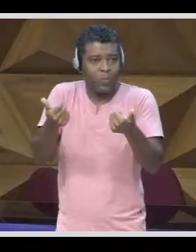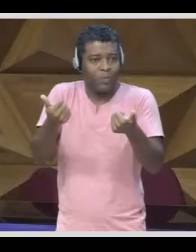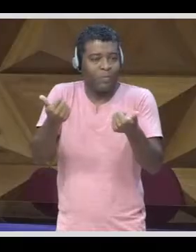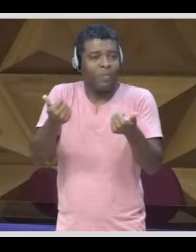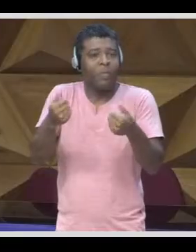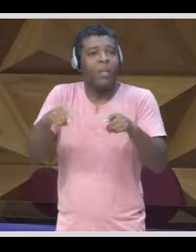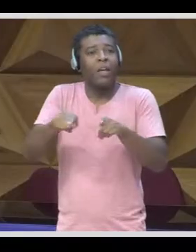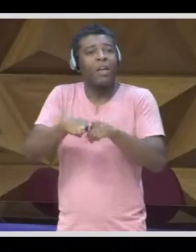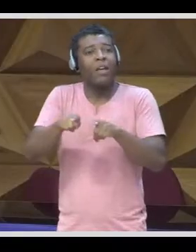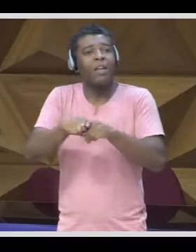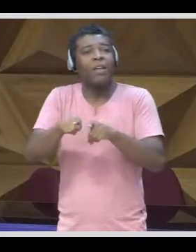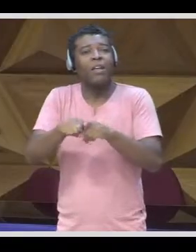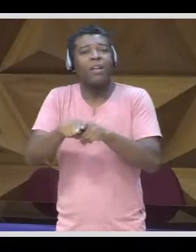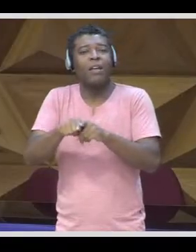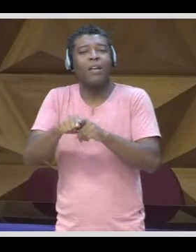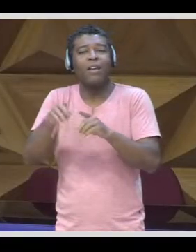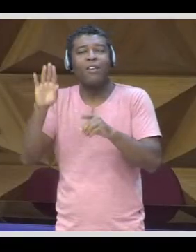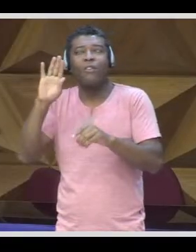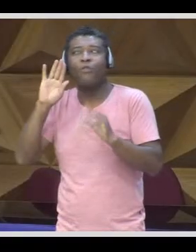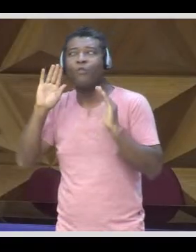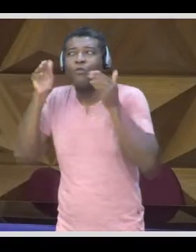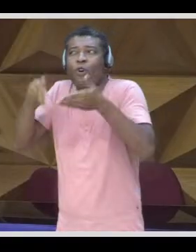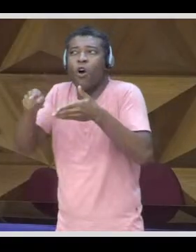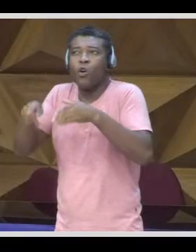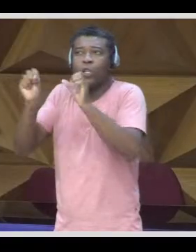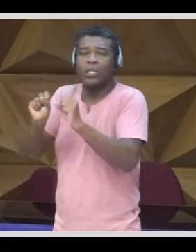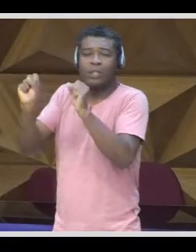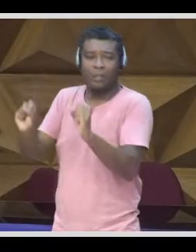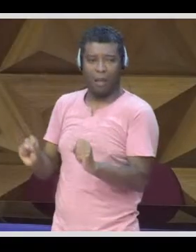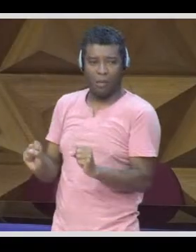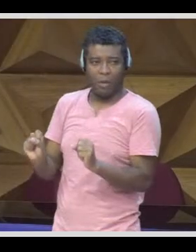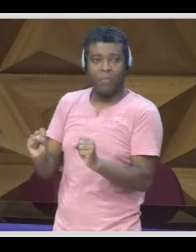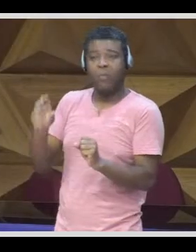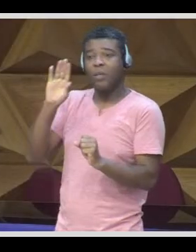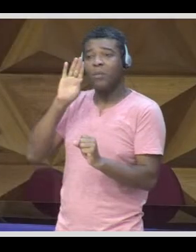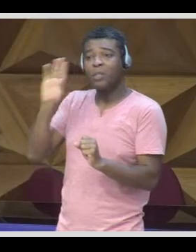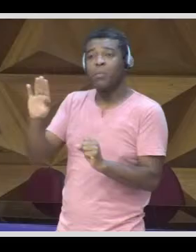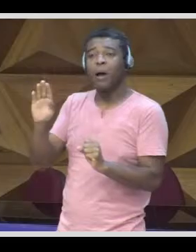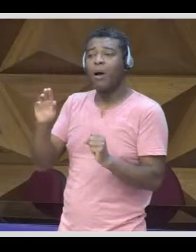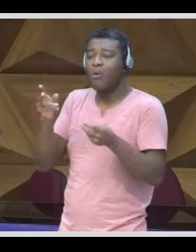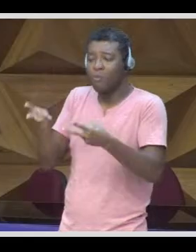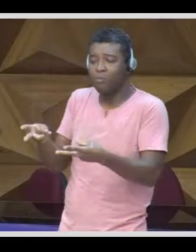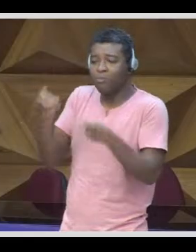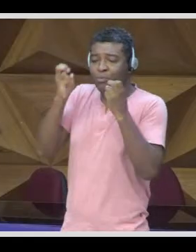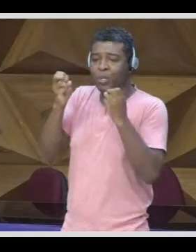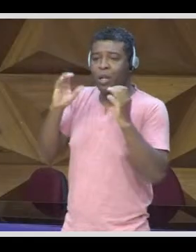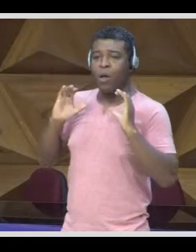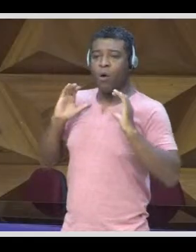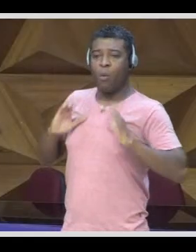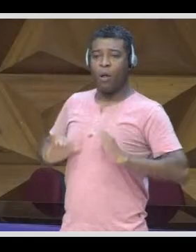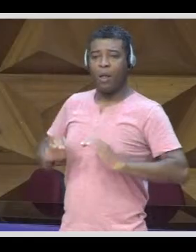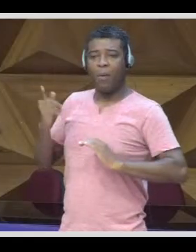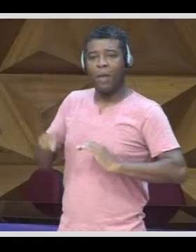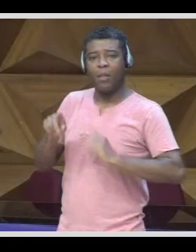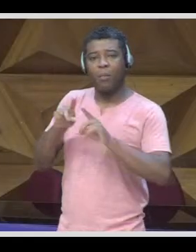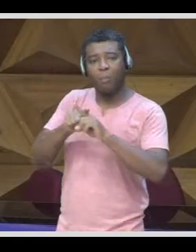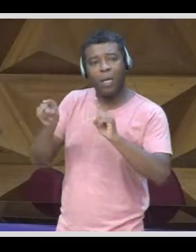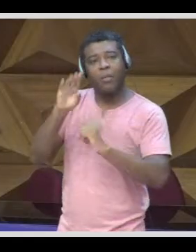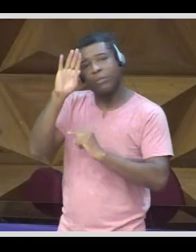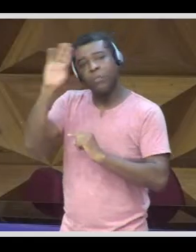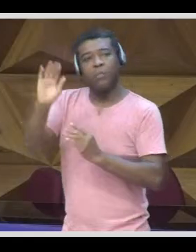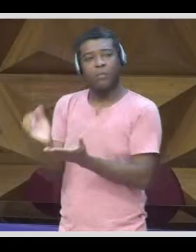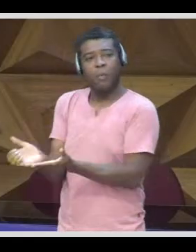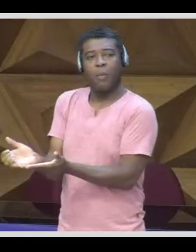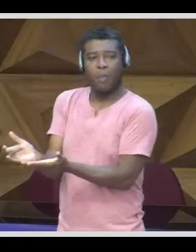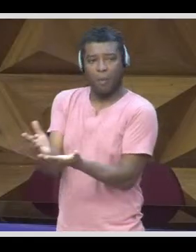behavior patterns from data, okay? And today, I'm gonna talk about information dissemination in social